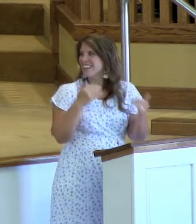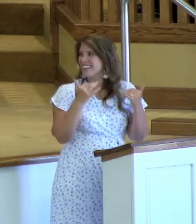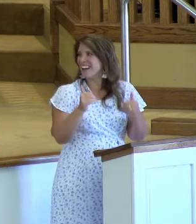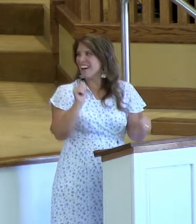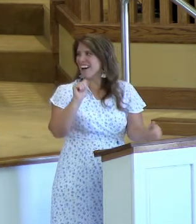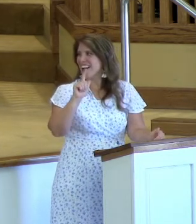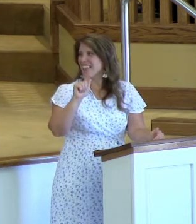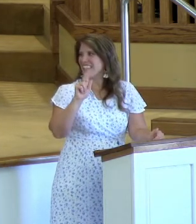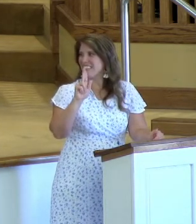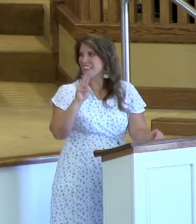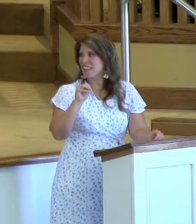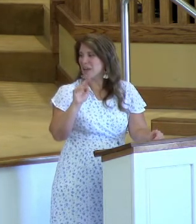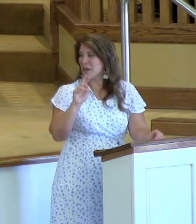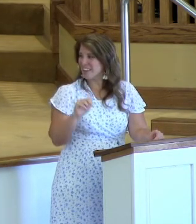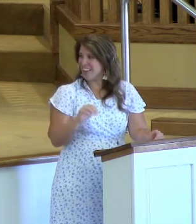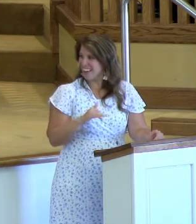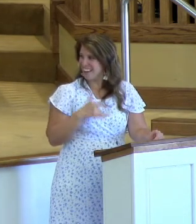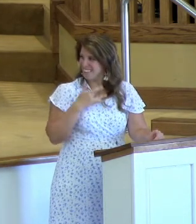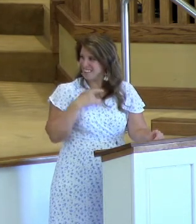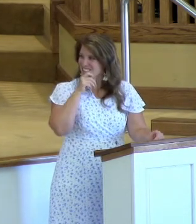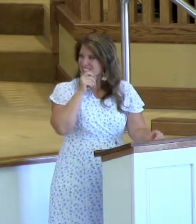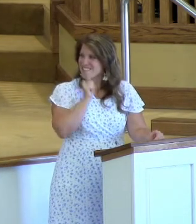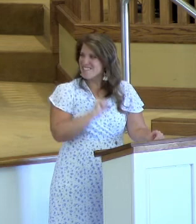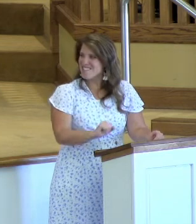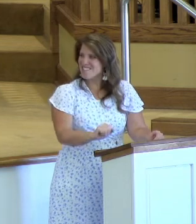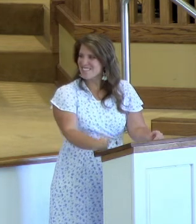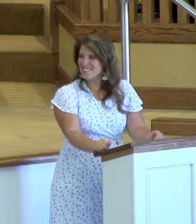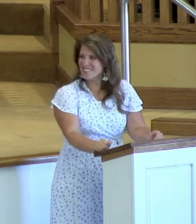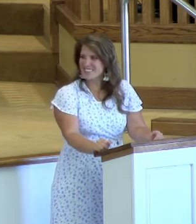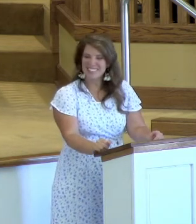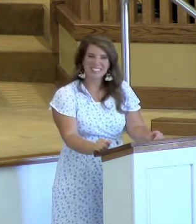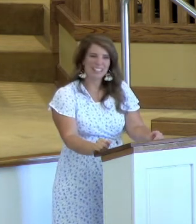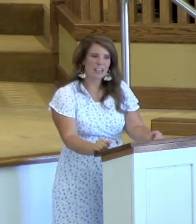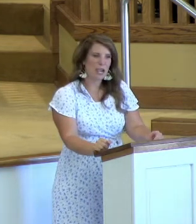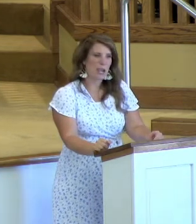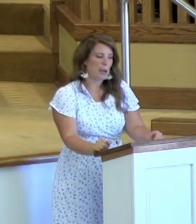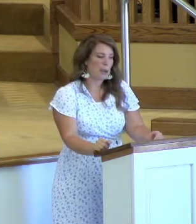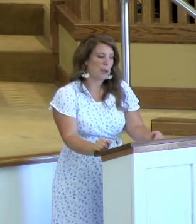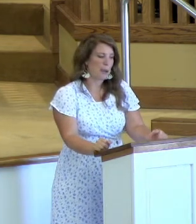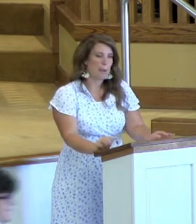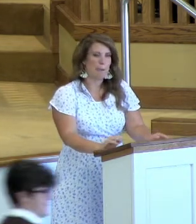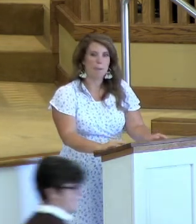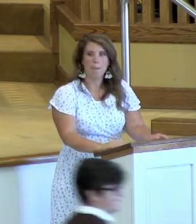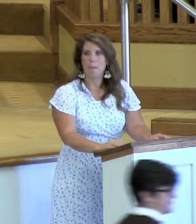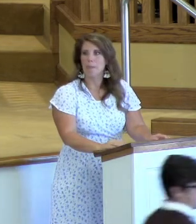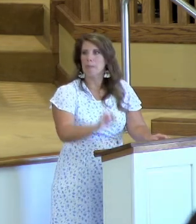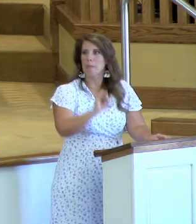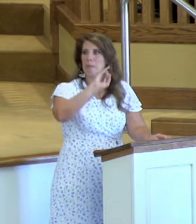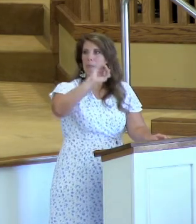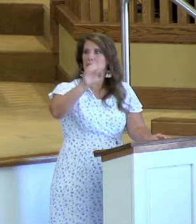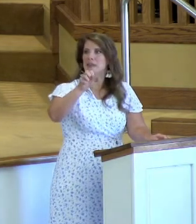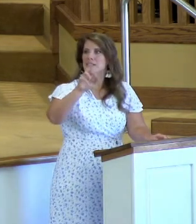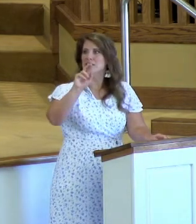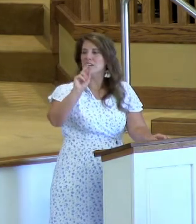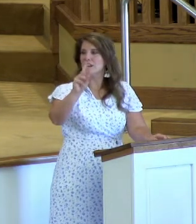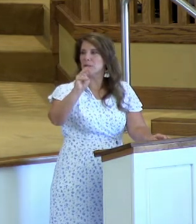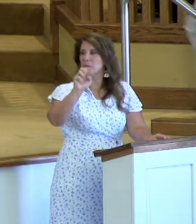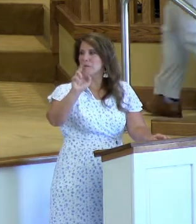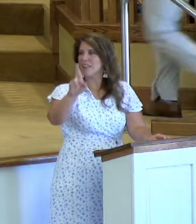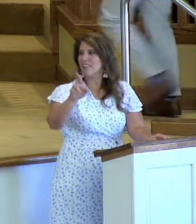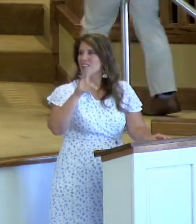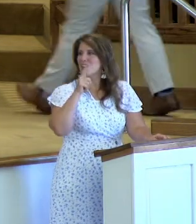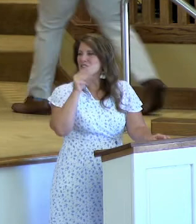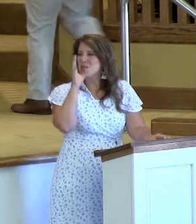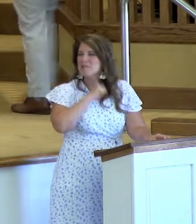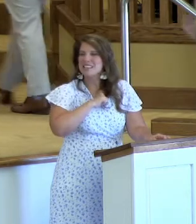now. Eric, how does it feel to be old? Yeah. And Jared Miller's coming up here. Very good. Want to miss him? I